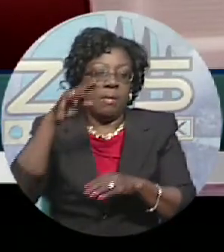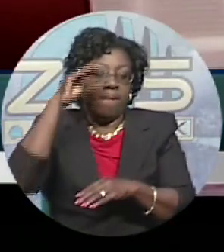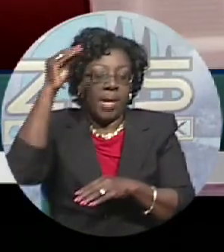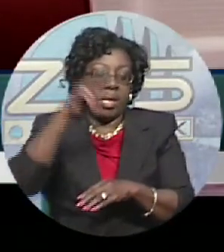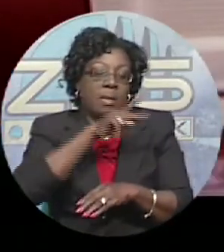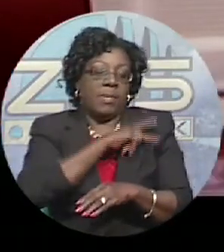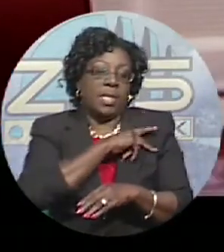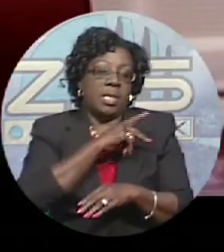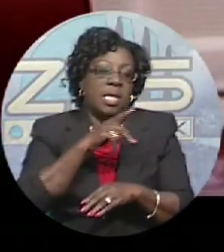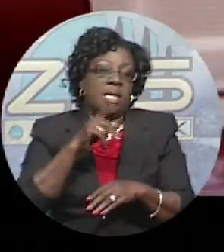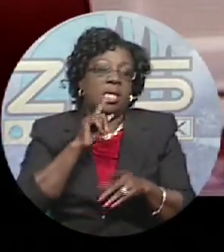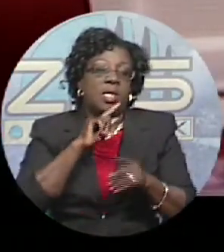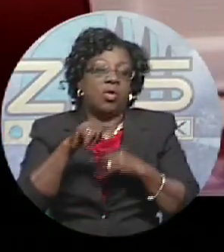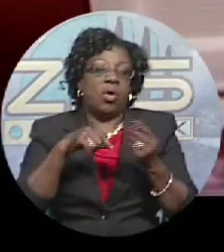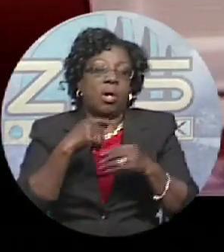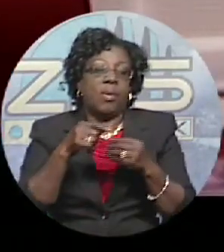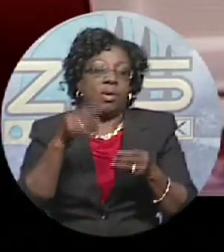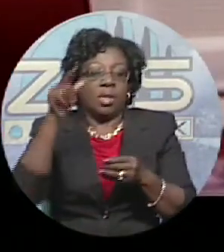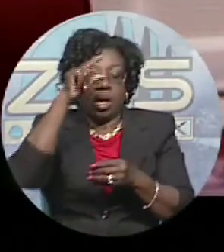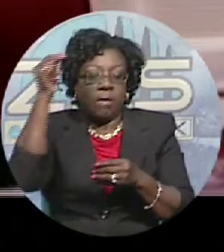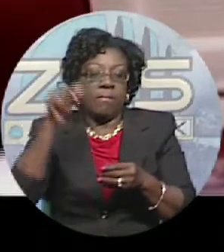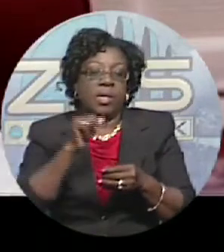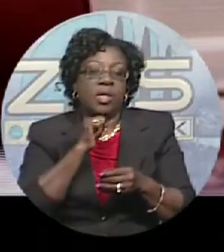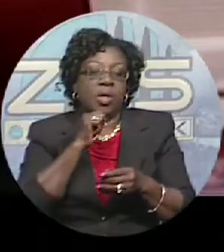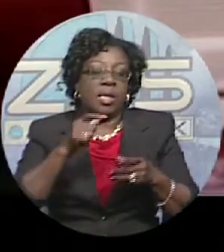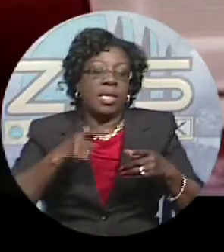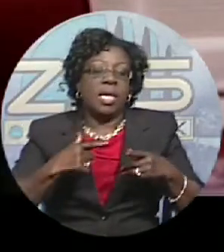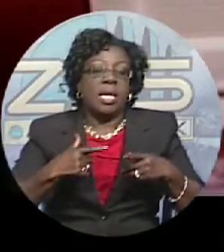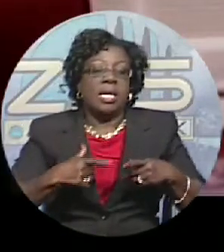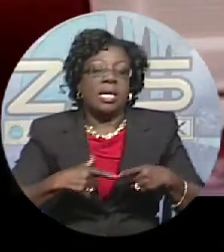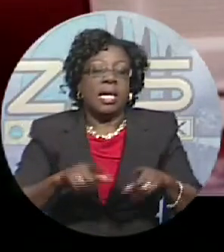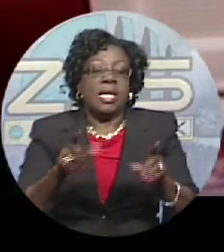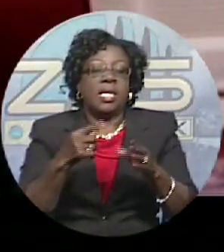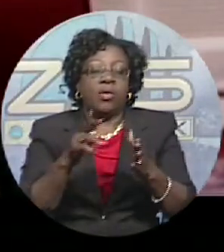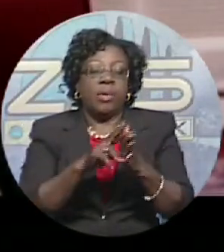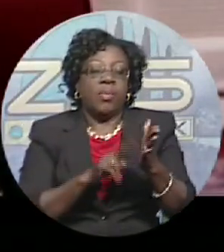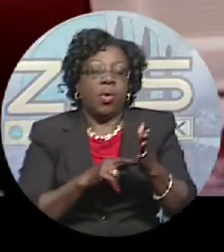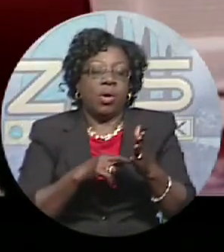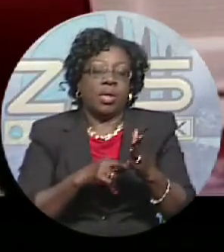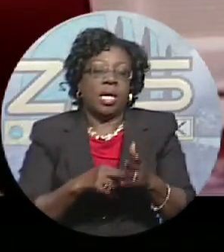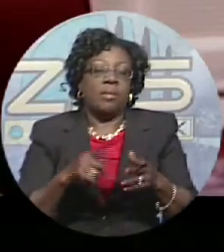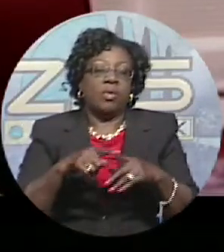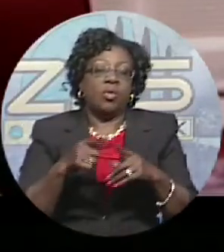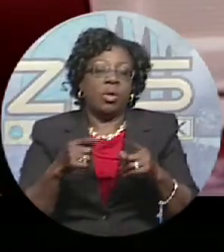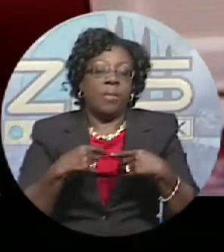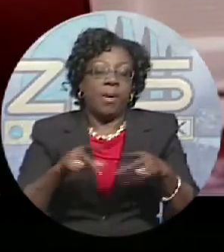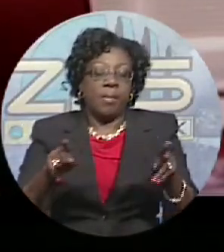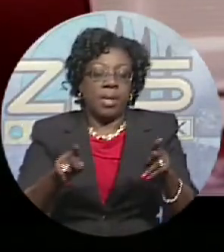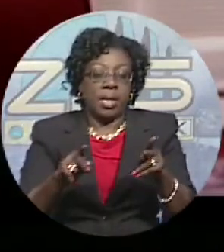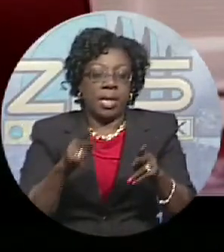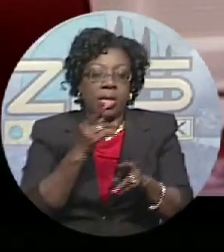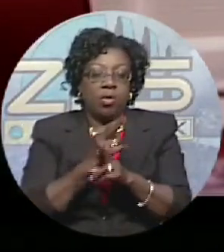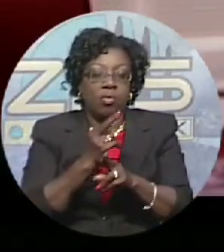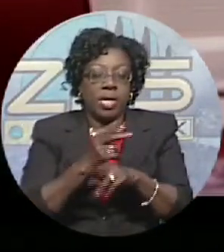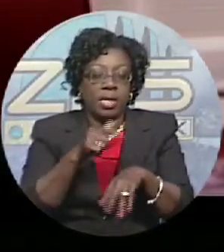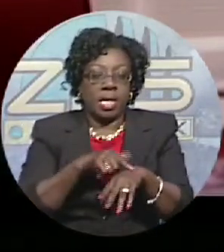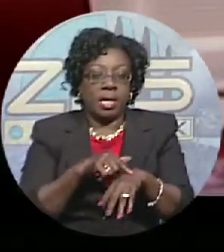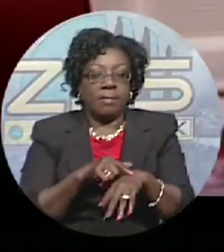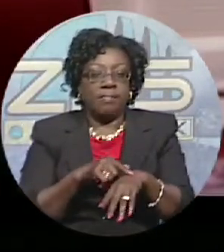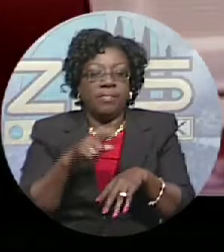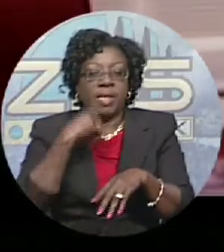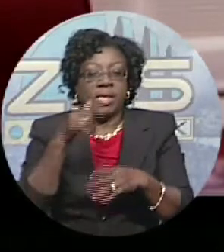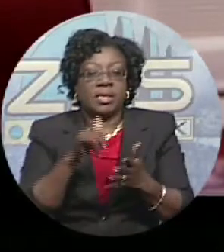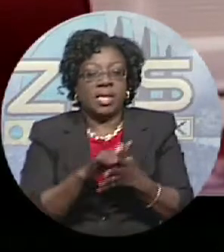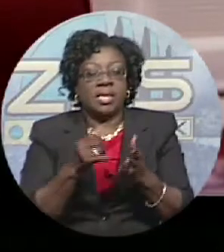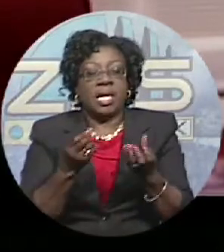to task for delaying a report on the oil leak from the Rubis service station in the Marathon constituency. Pintard charged that there